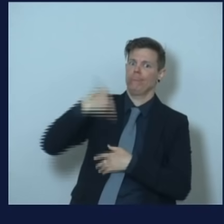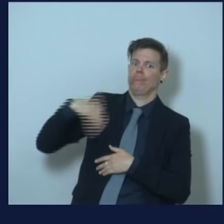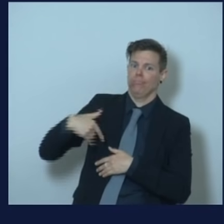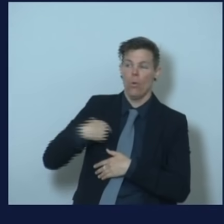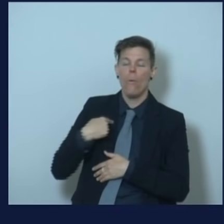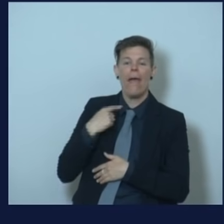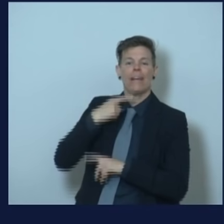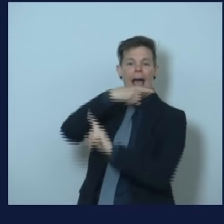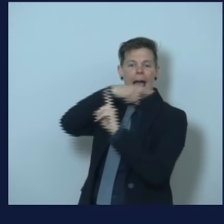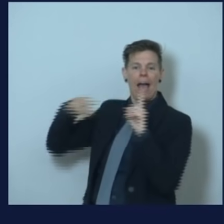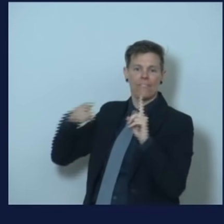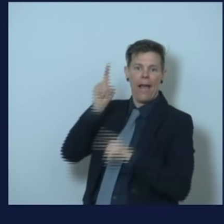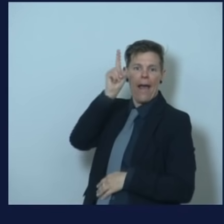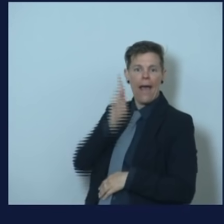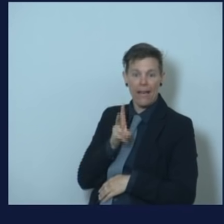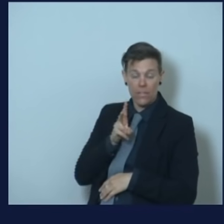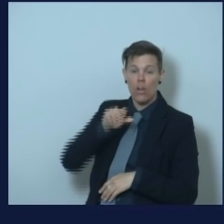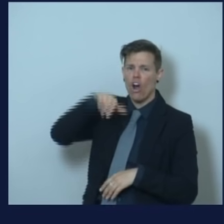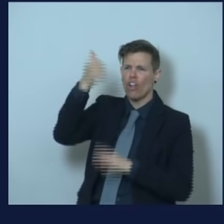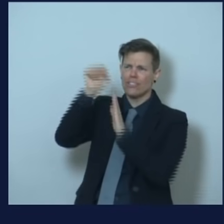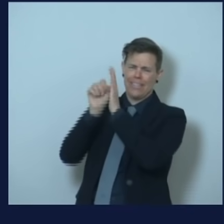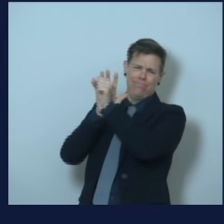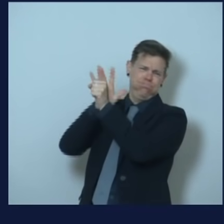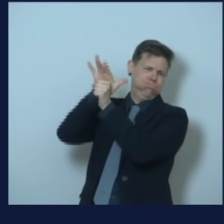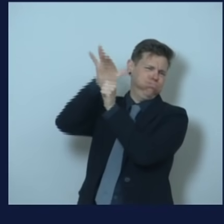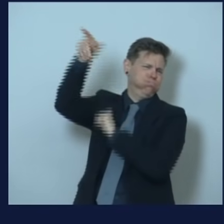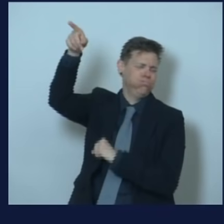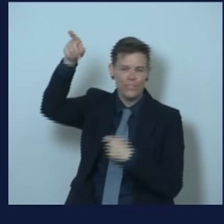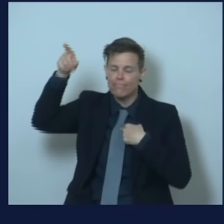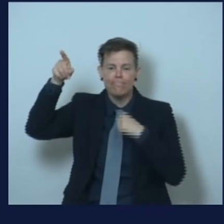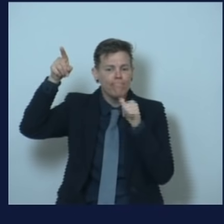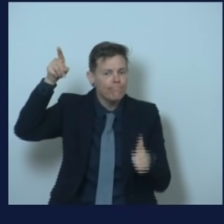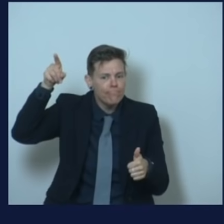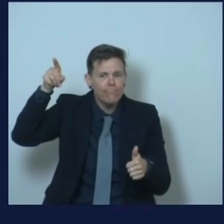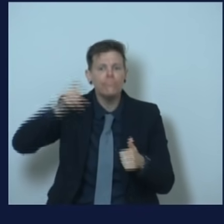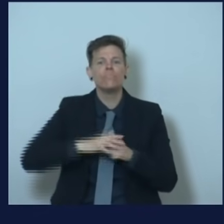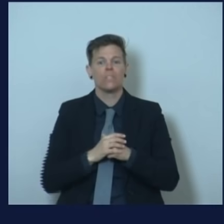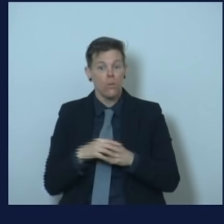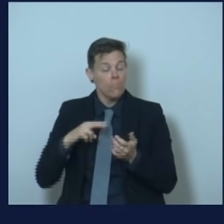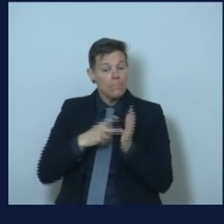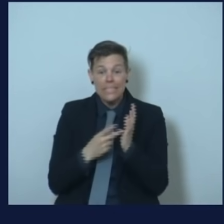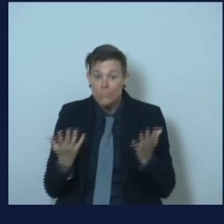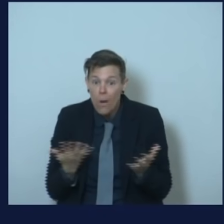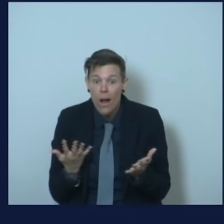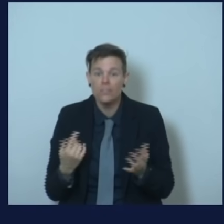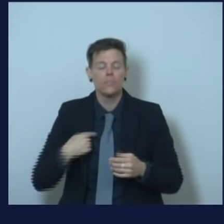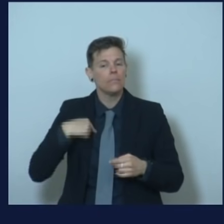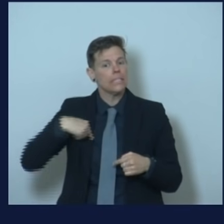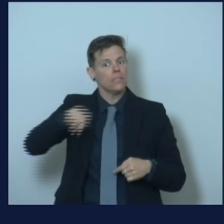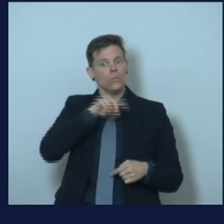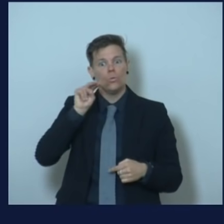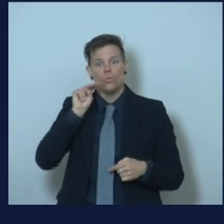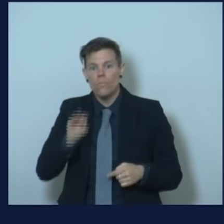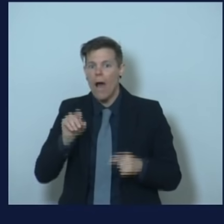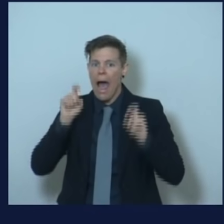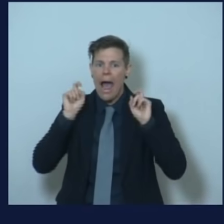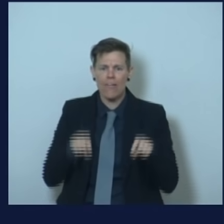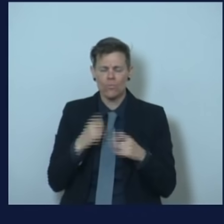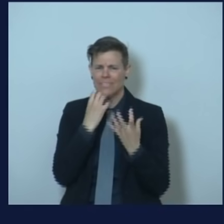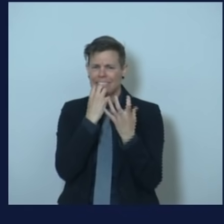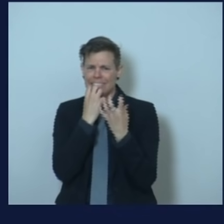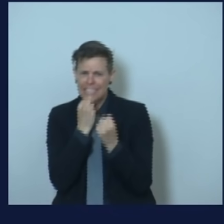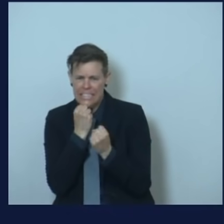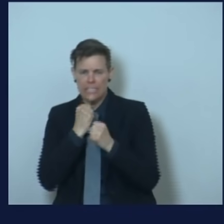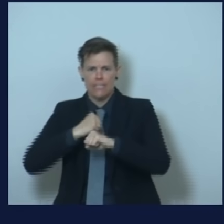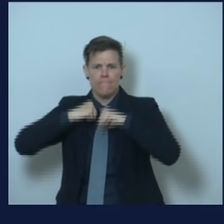per capita as most states in the country. So we really have to work hard to protect our healthcare workers and to